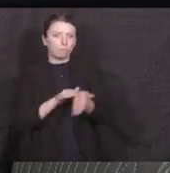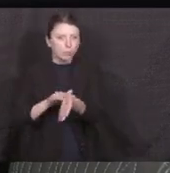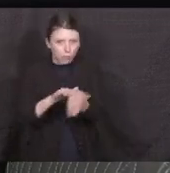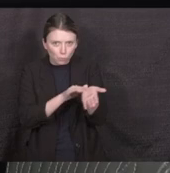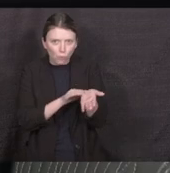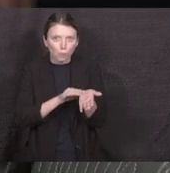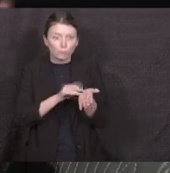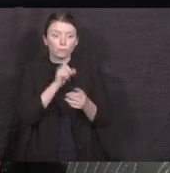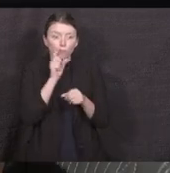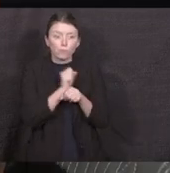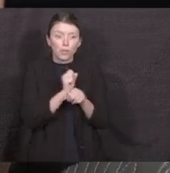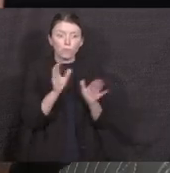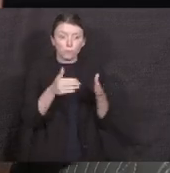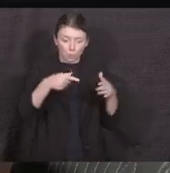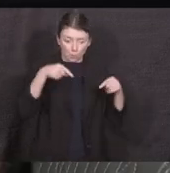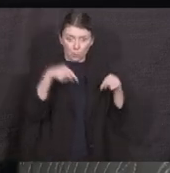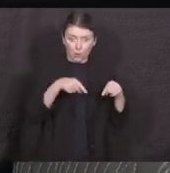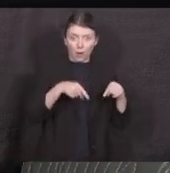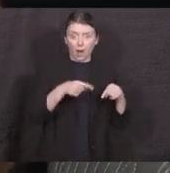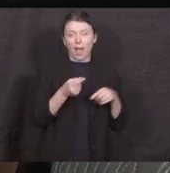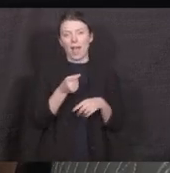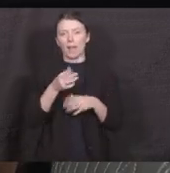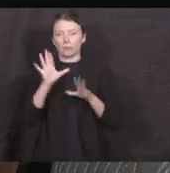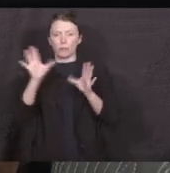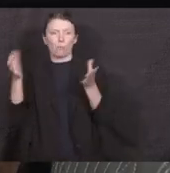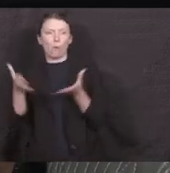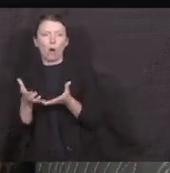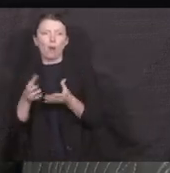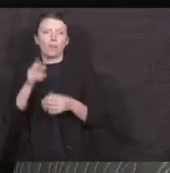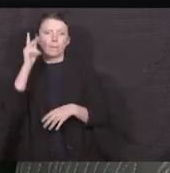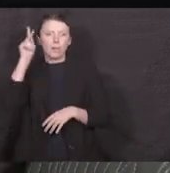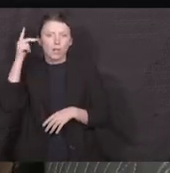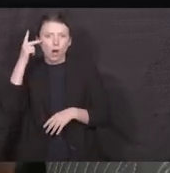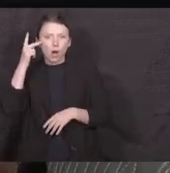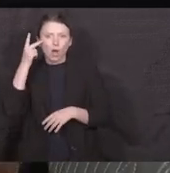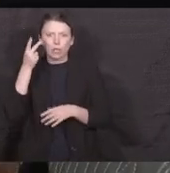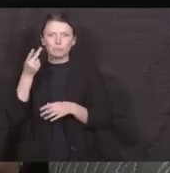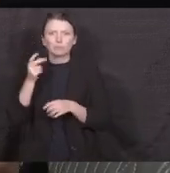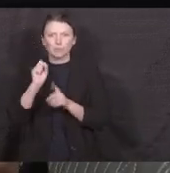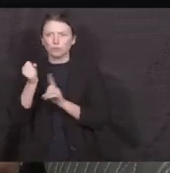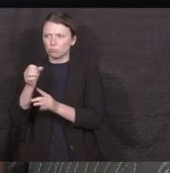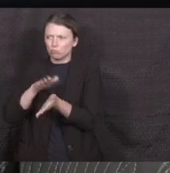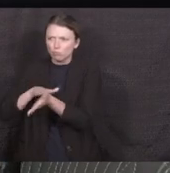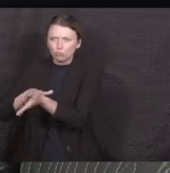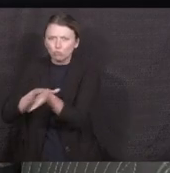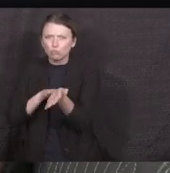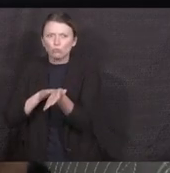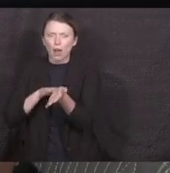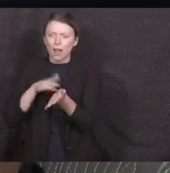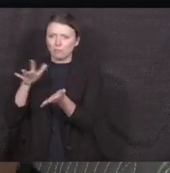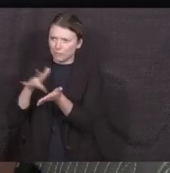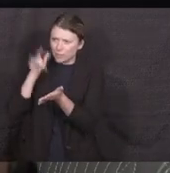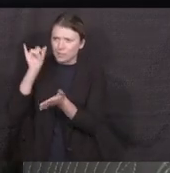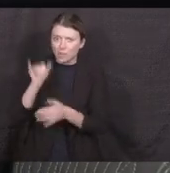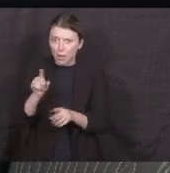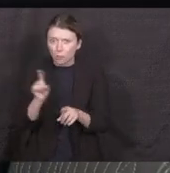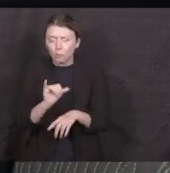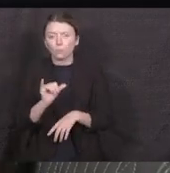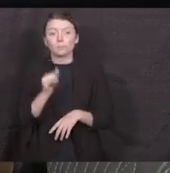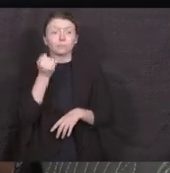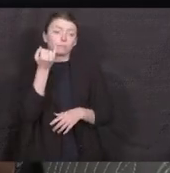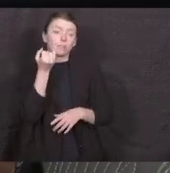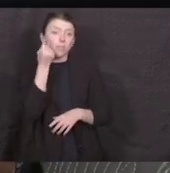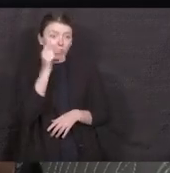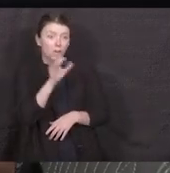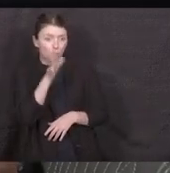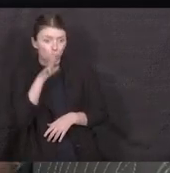room that is our world and the political climate, and taking advantage of that. If you're a woman right now, there are a lot